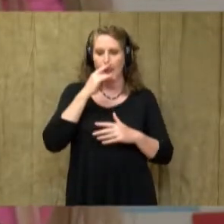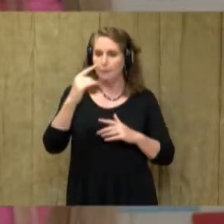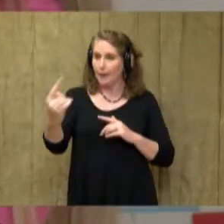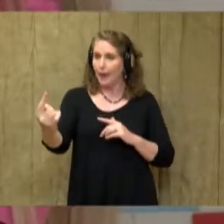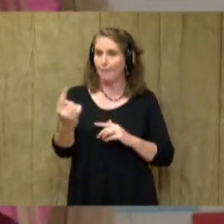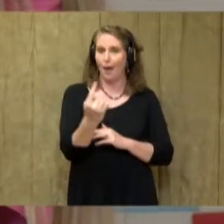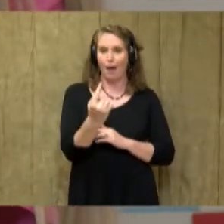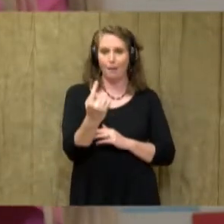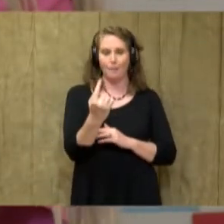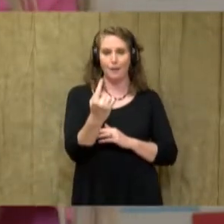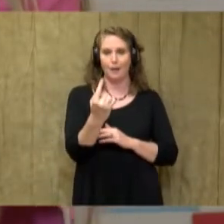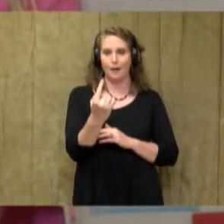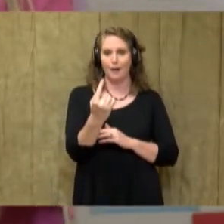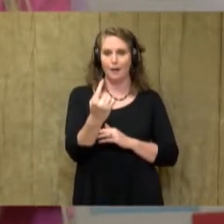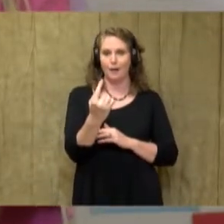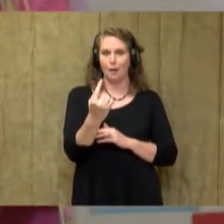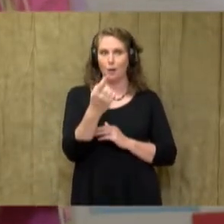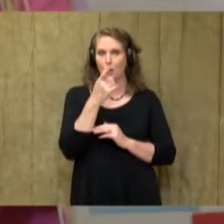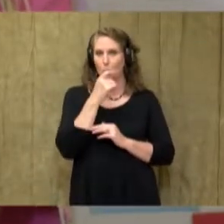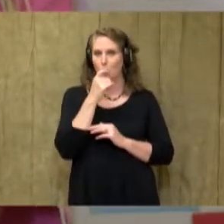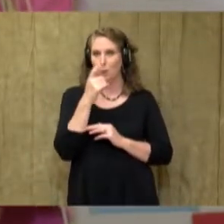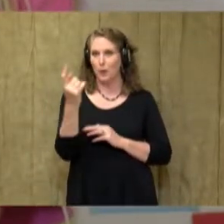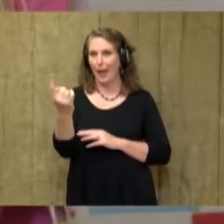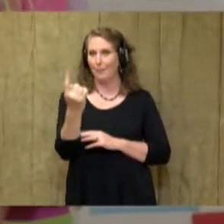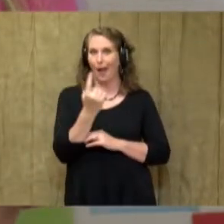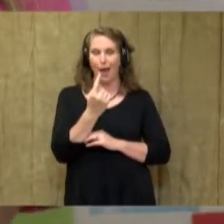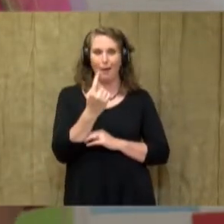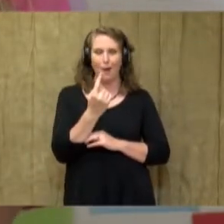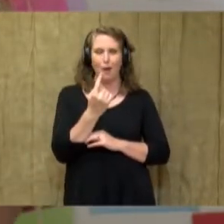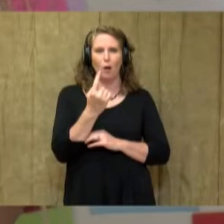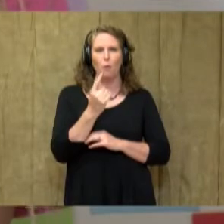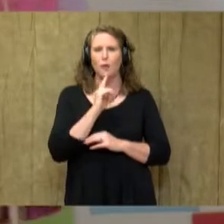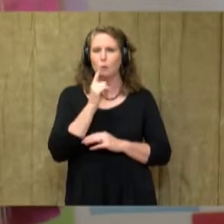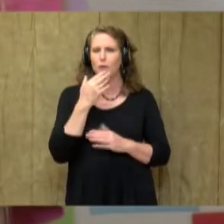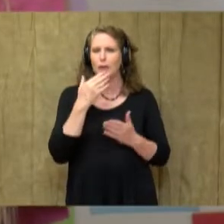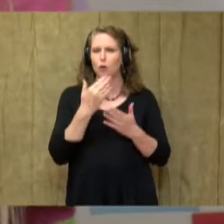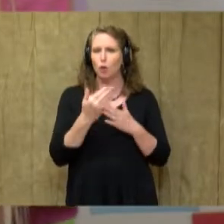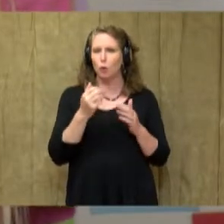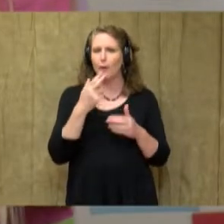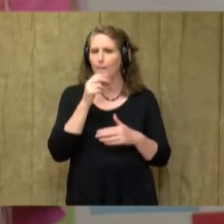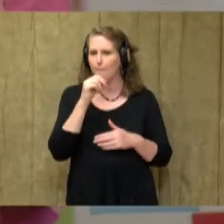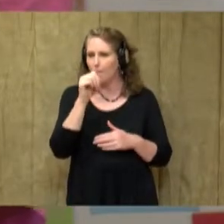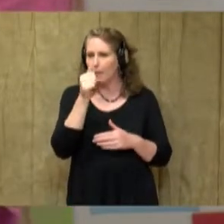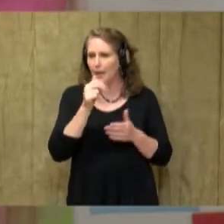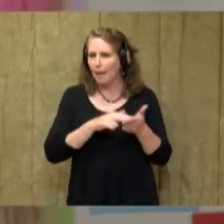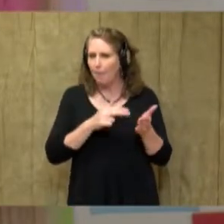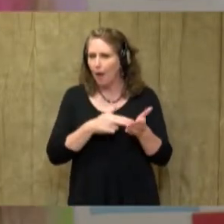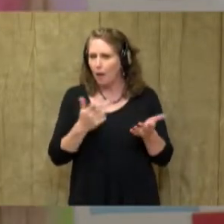him. Who do you think it's going to be? What goes really good with peanut butter?